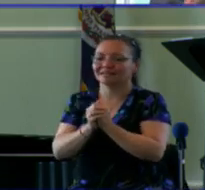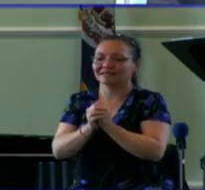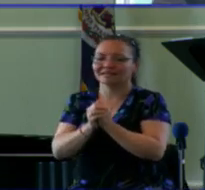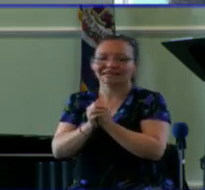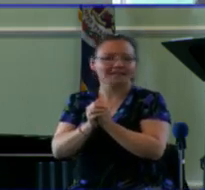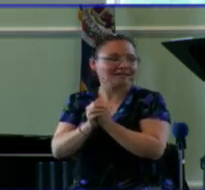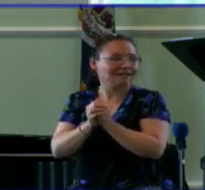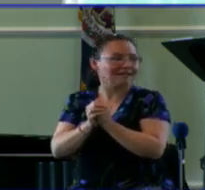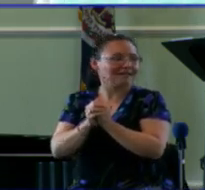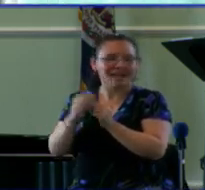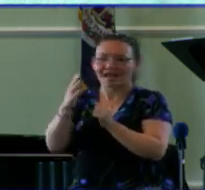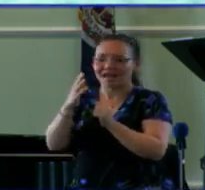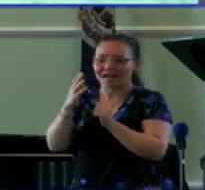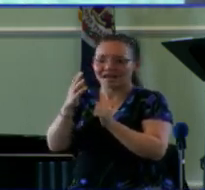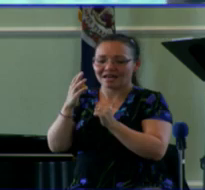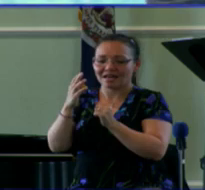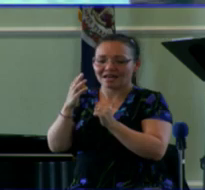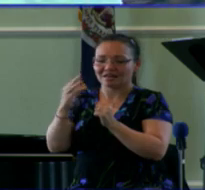And so